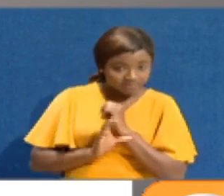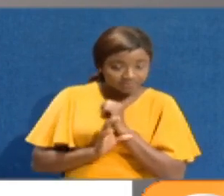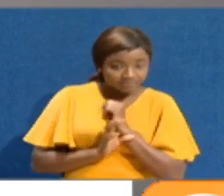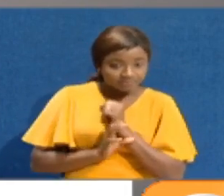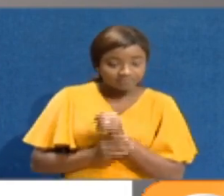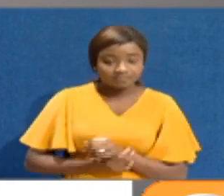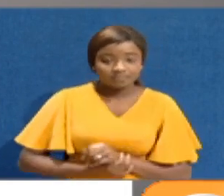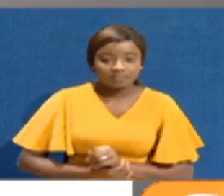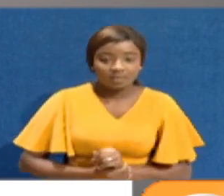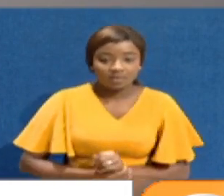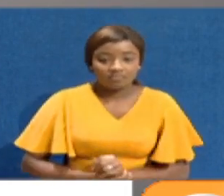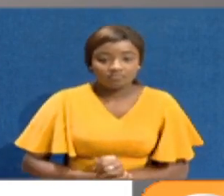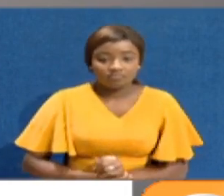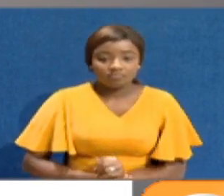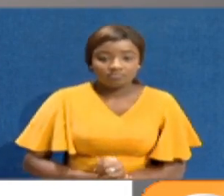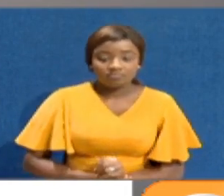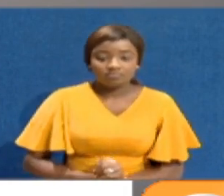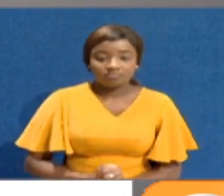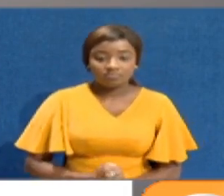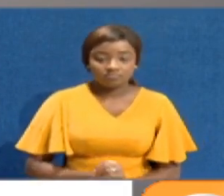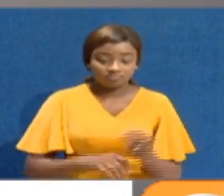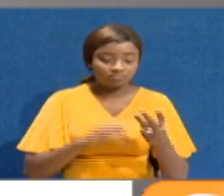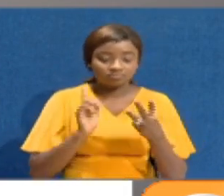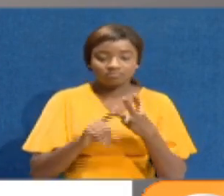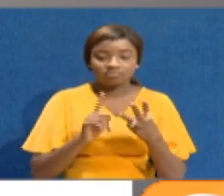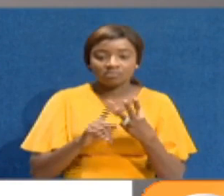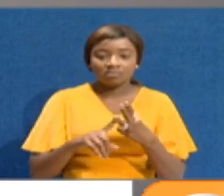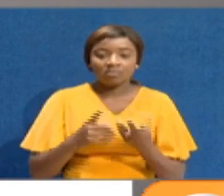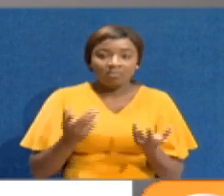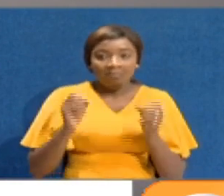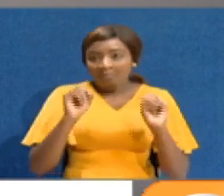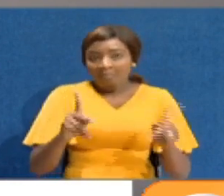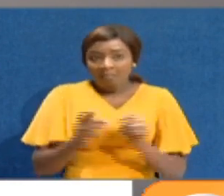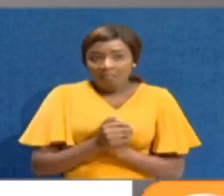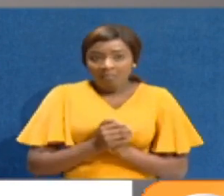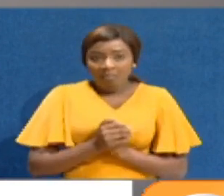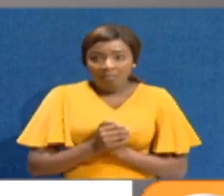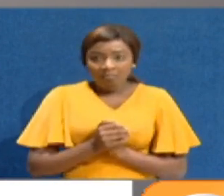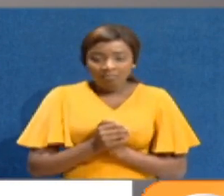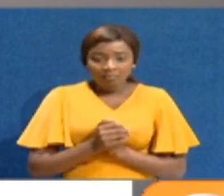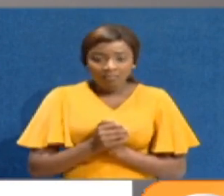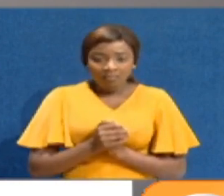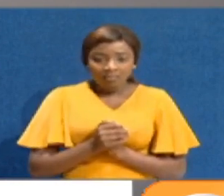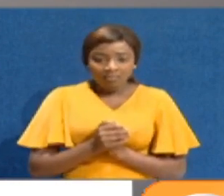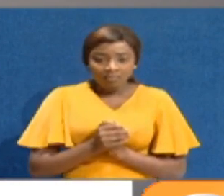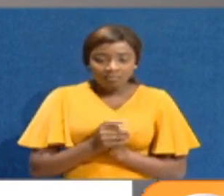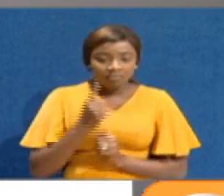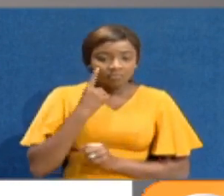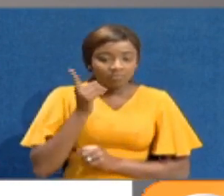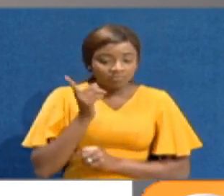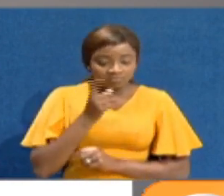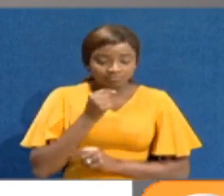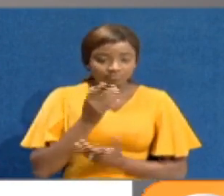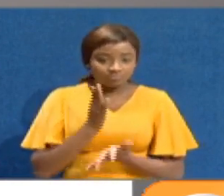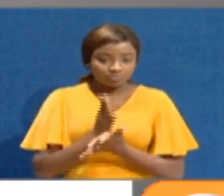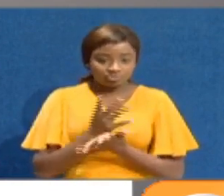that should be benefiting from this? And a third one is to ask, okay, fine. So taking for that there's actually